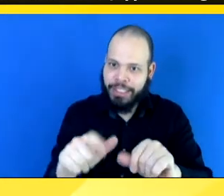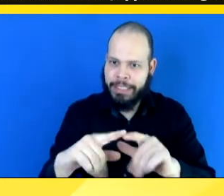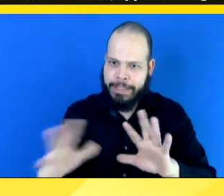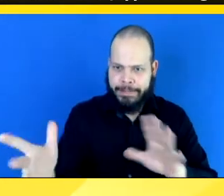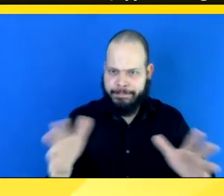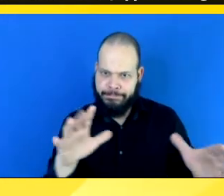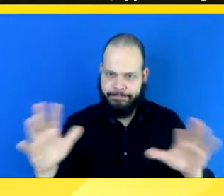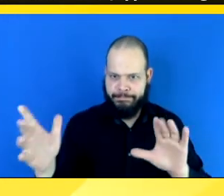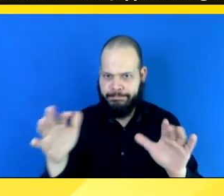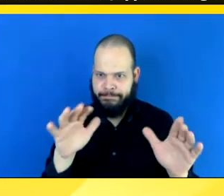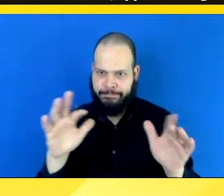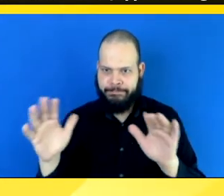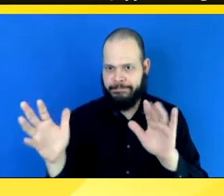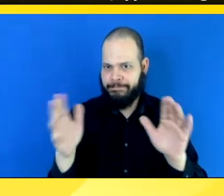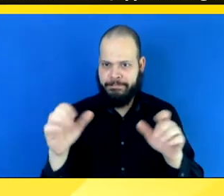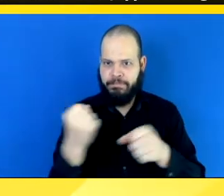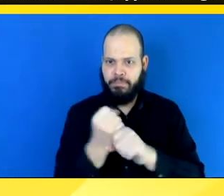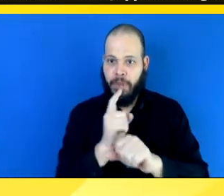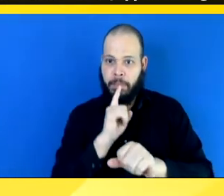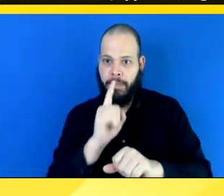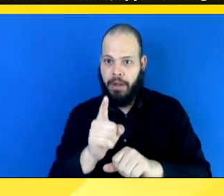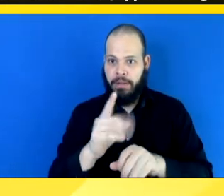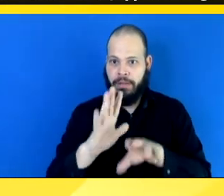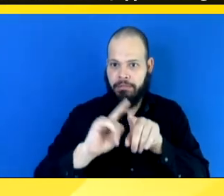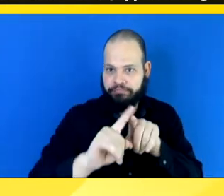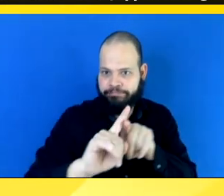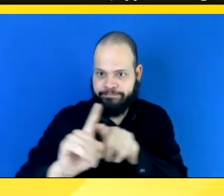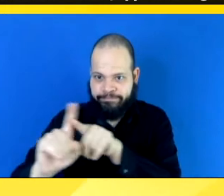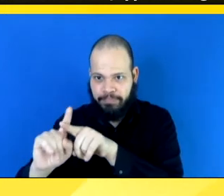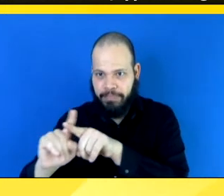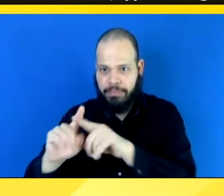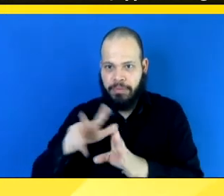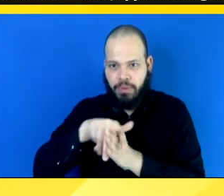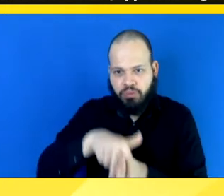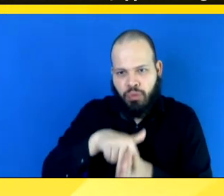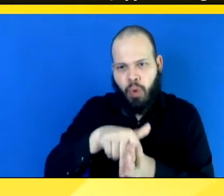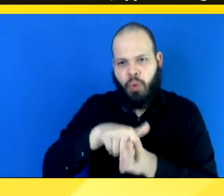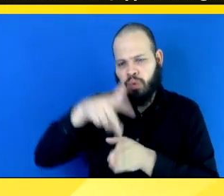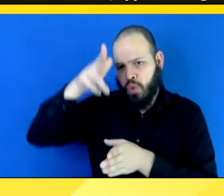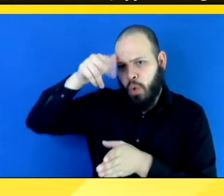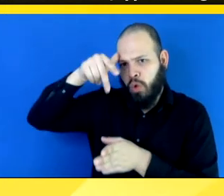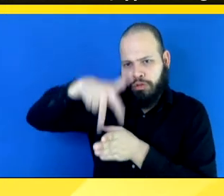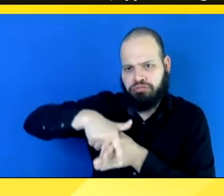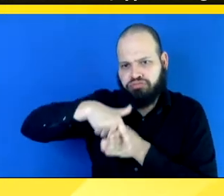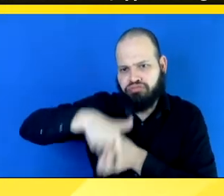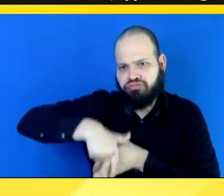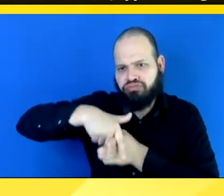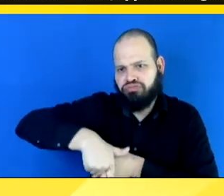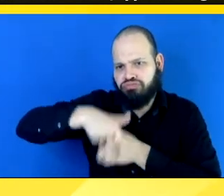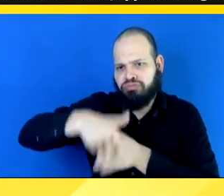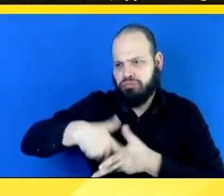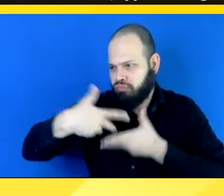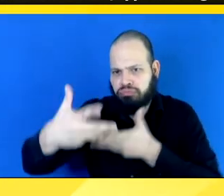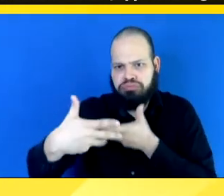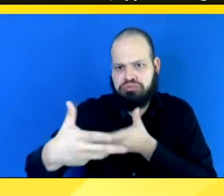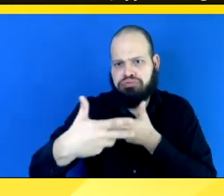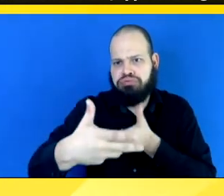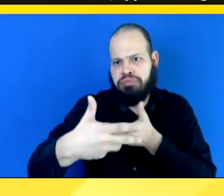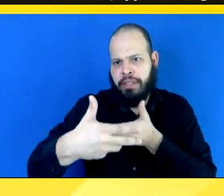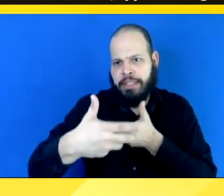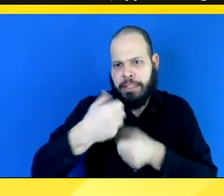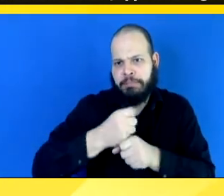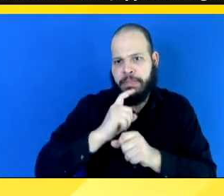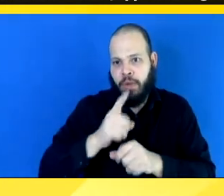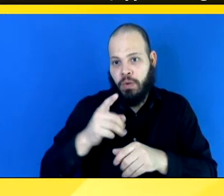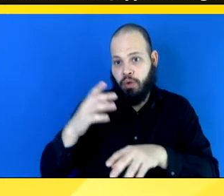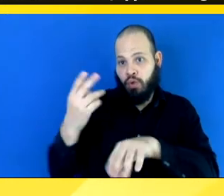with officers on horseback. Uh-huh. But you did it before. Yeah. They tried to stop you with dogs. Don't you see? But